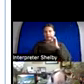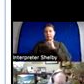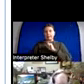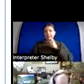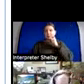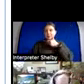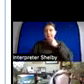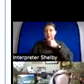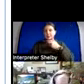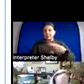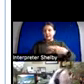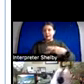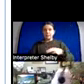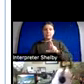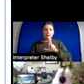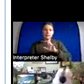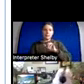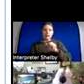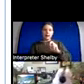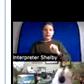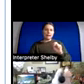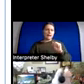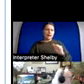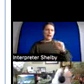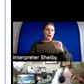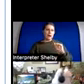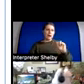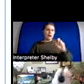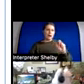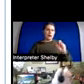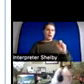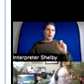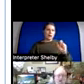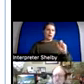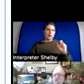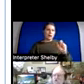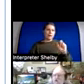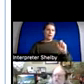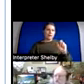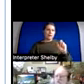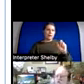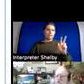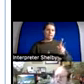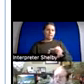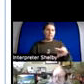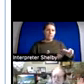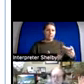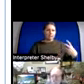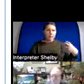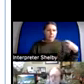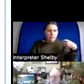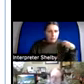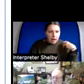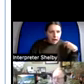um failed no ryan air boss okay who's the ryan air boss i don't